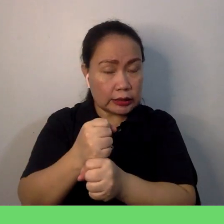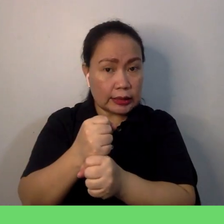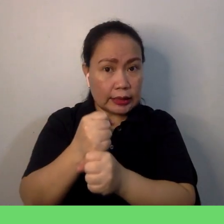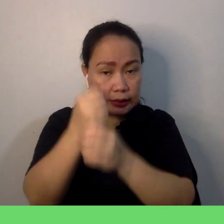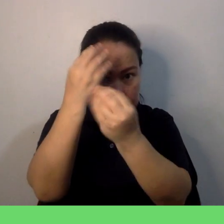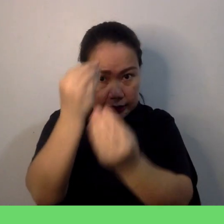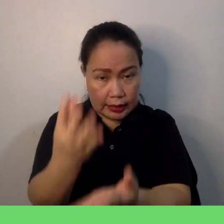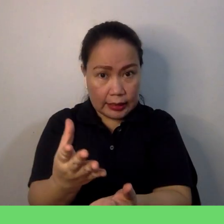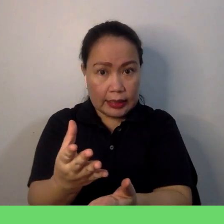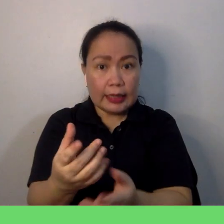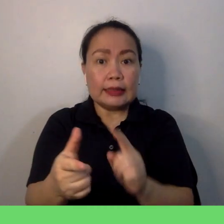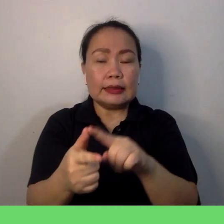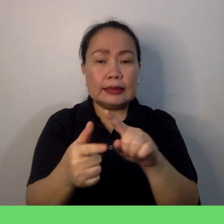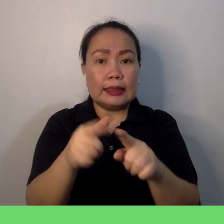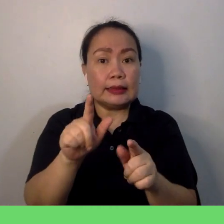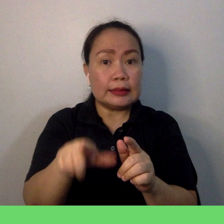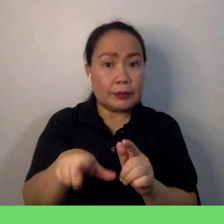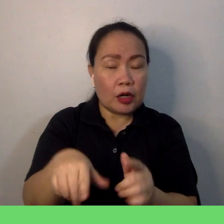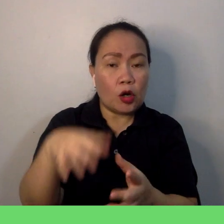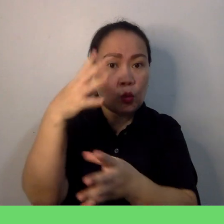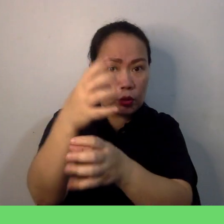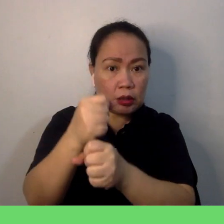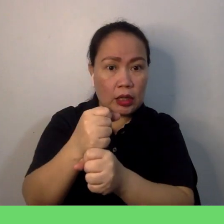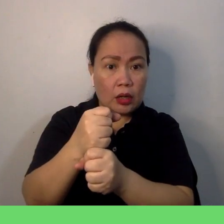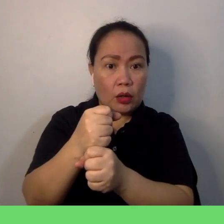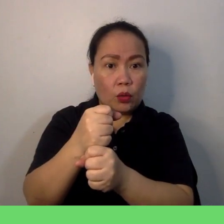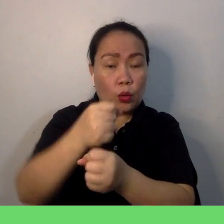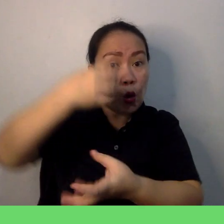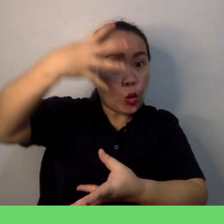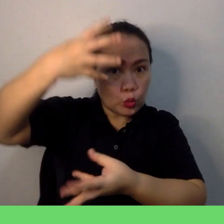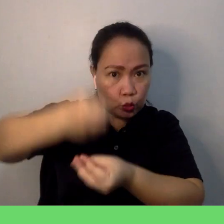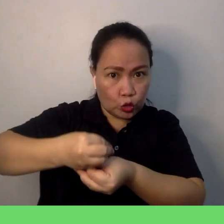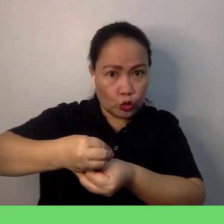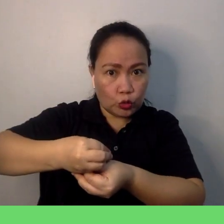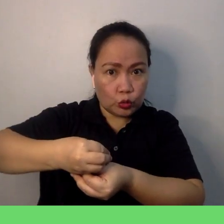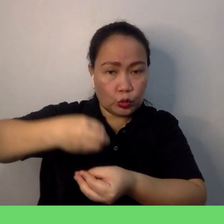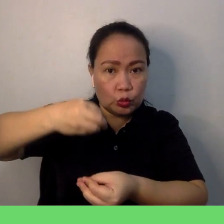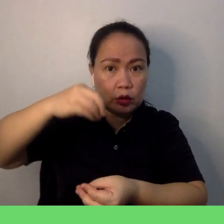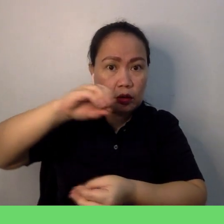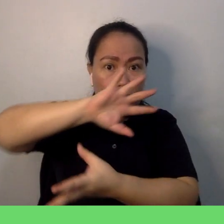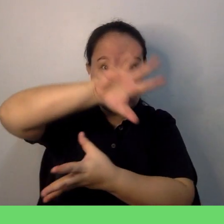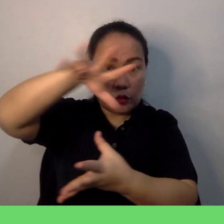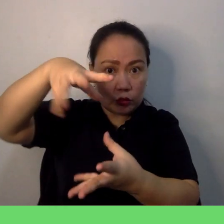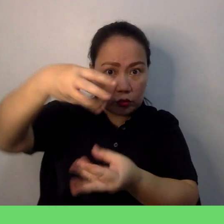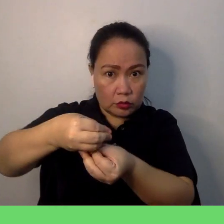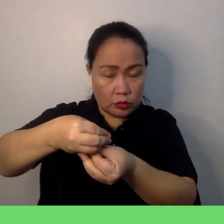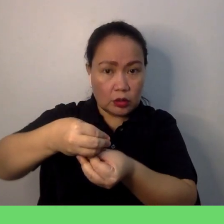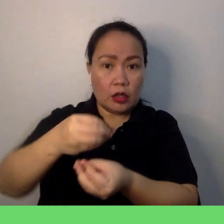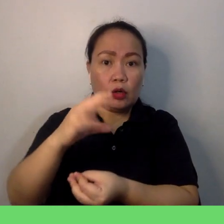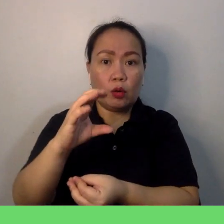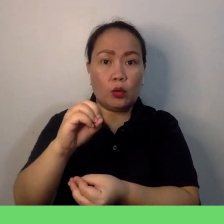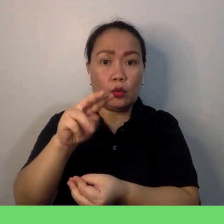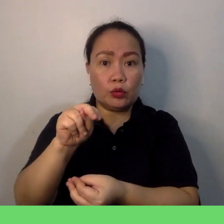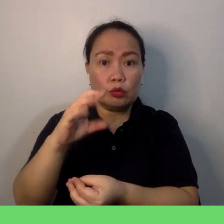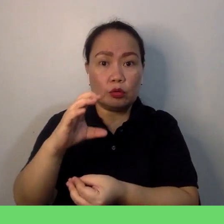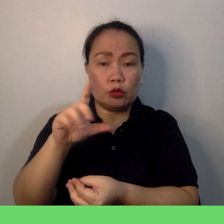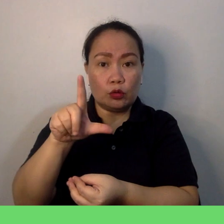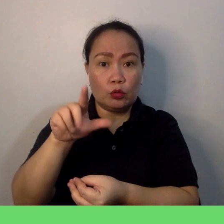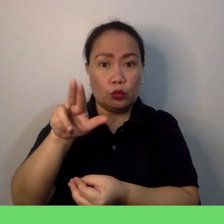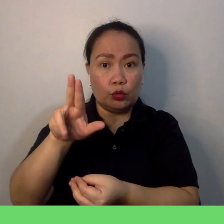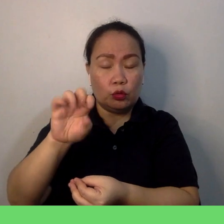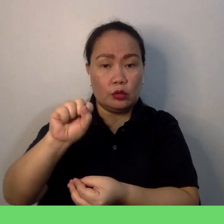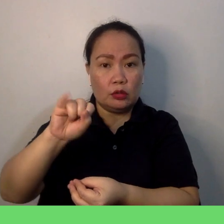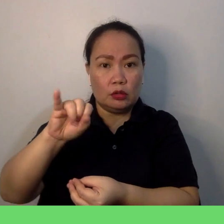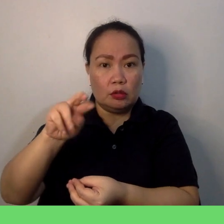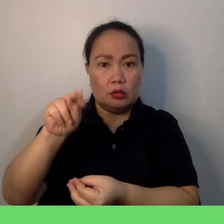problem or question na binigay mo o hinahanap mo simula nung umpisa. So what are the